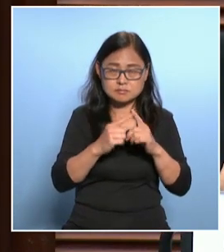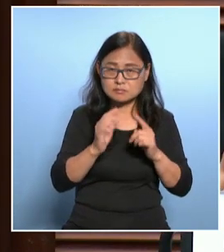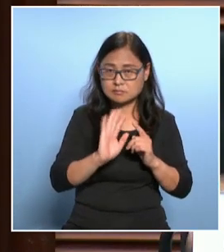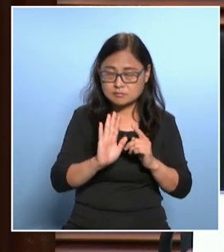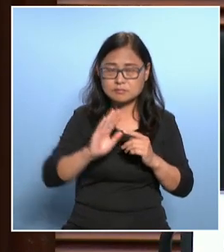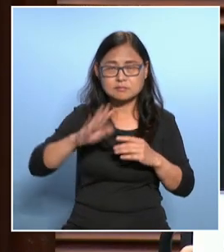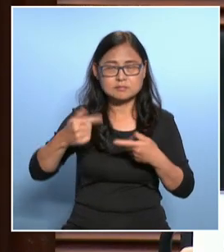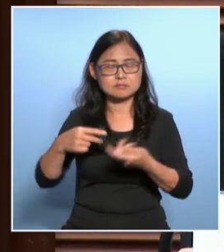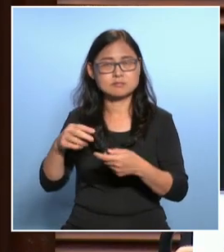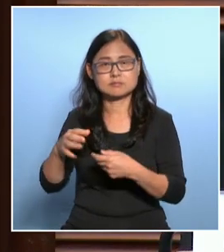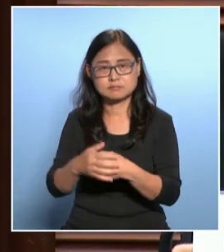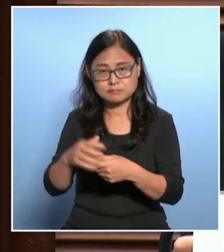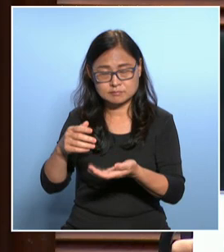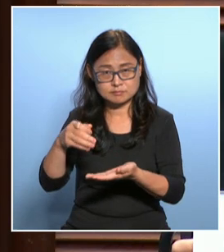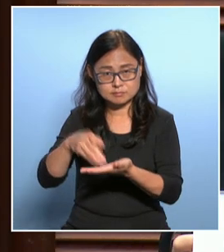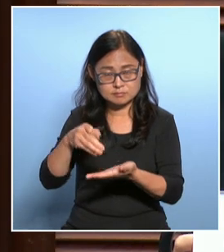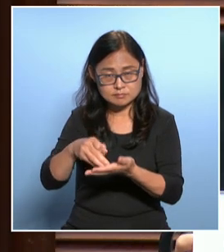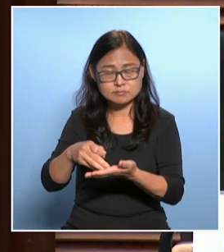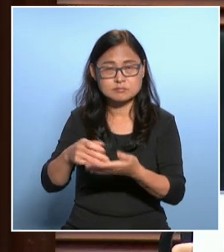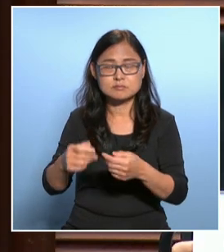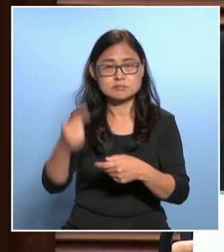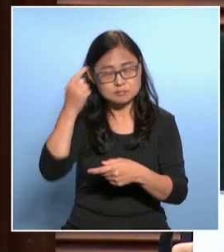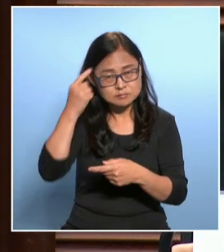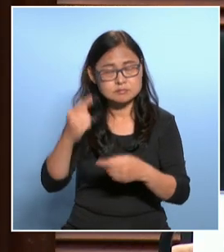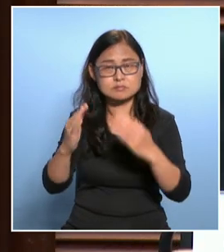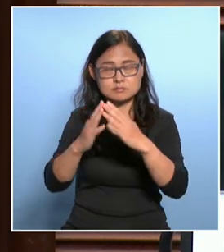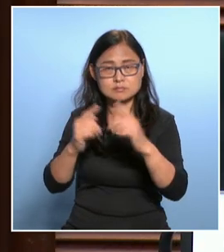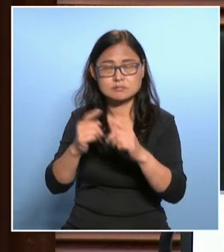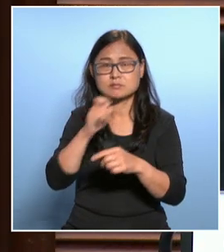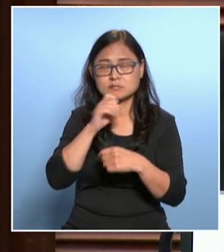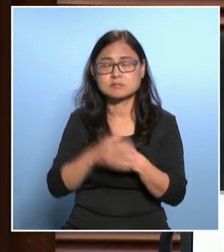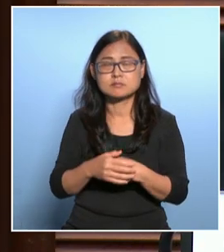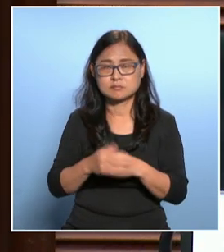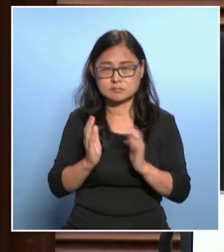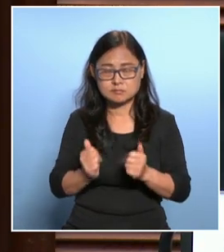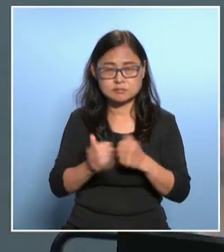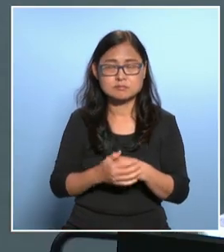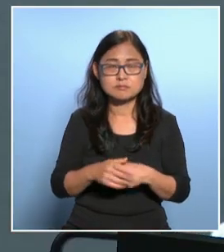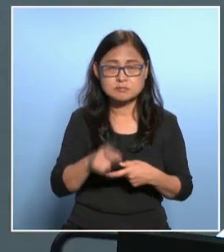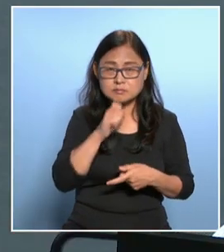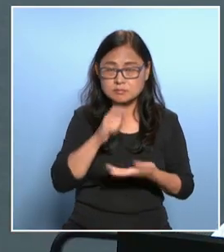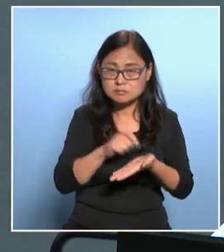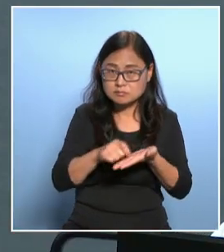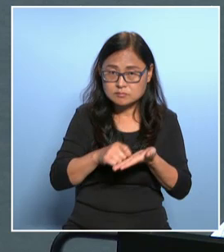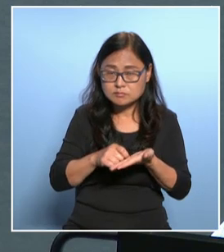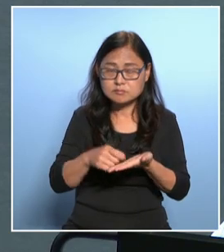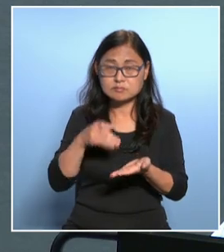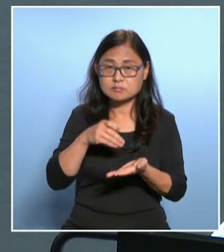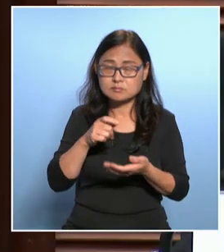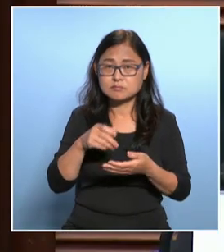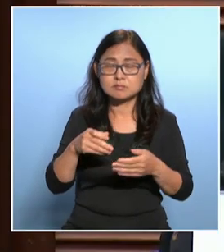they may not be the witnesses of the AMD. Now, that's the proper way of putting in place AMD.